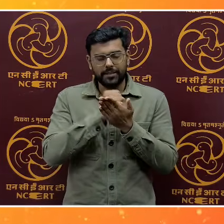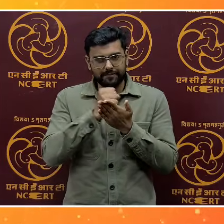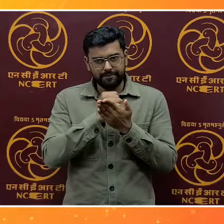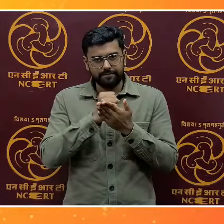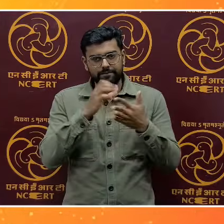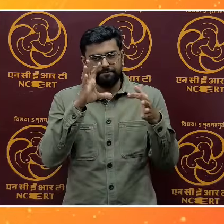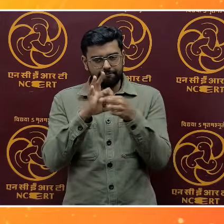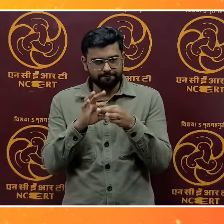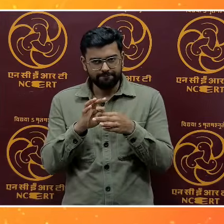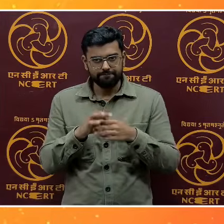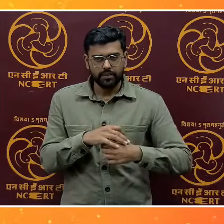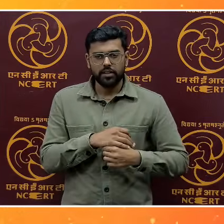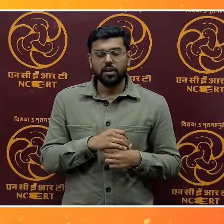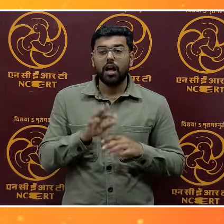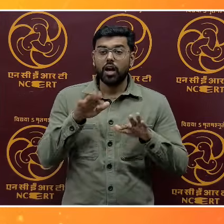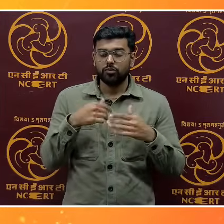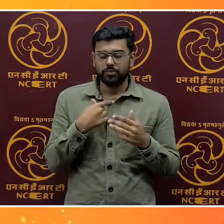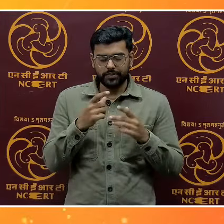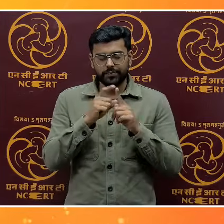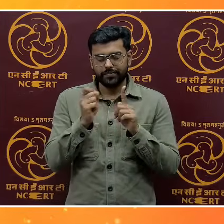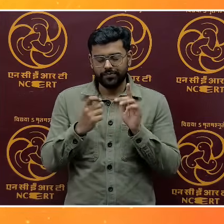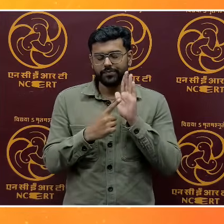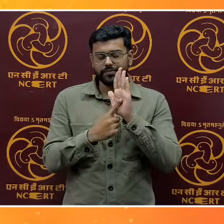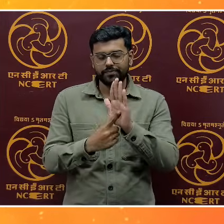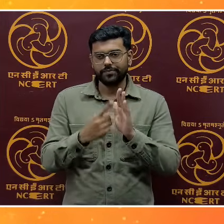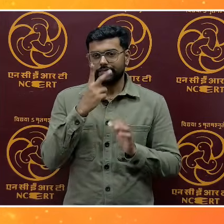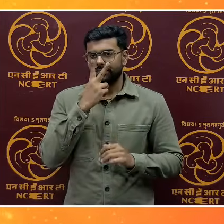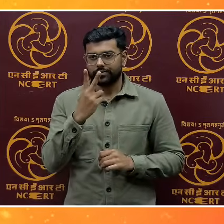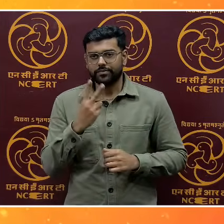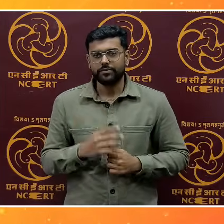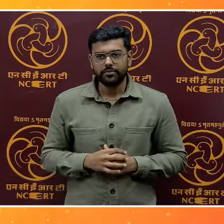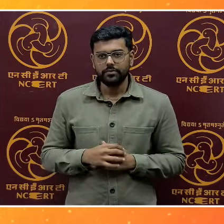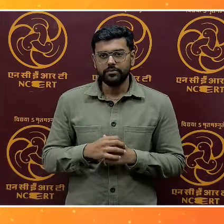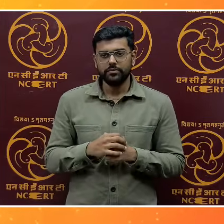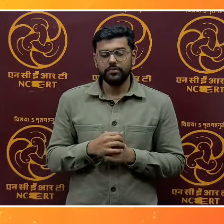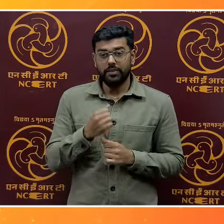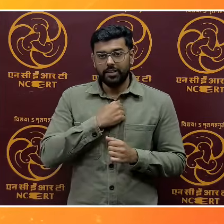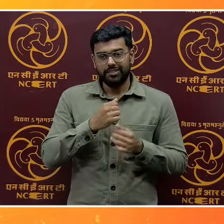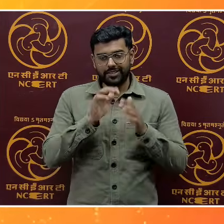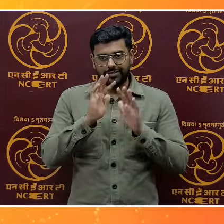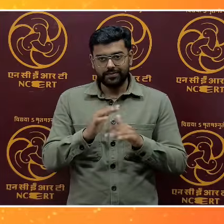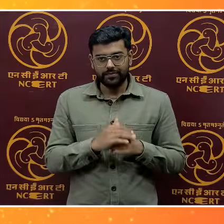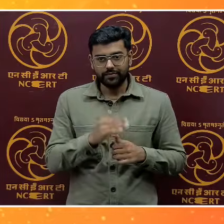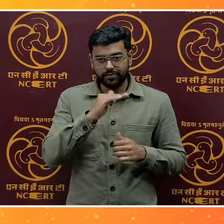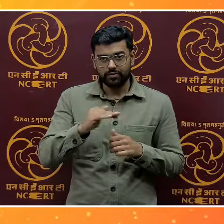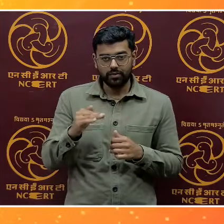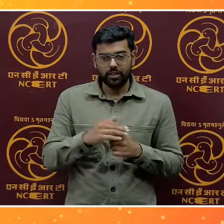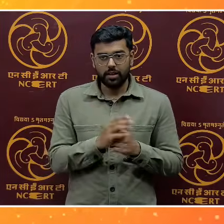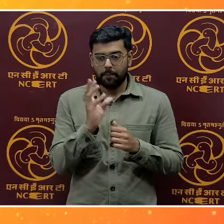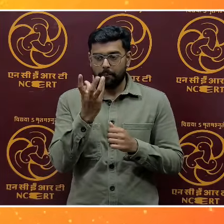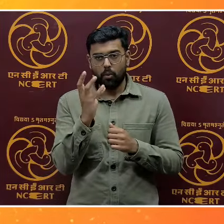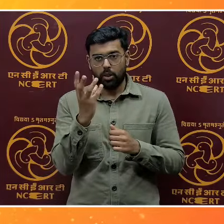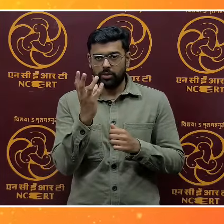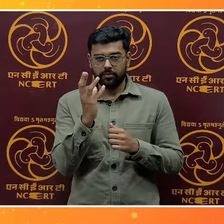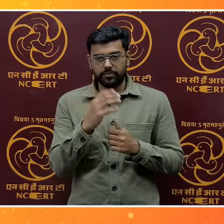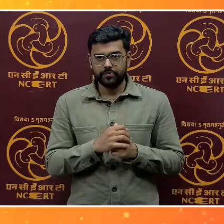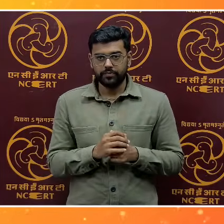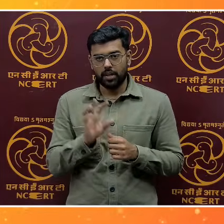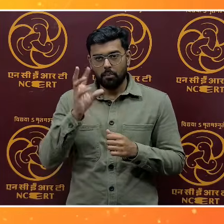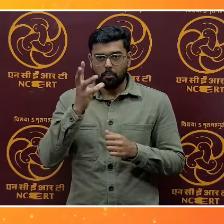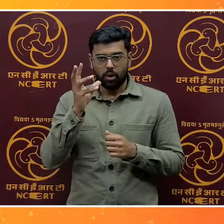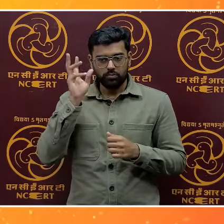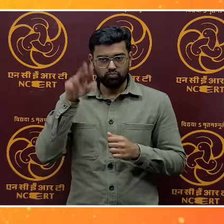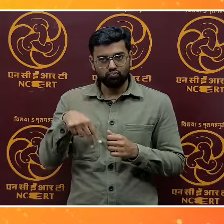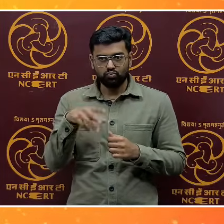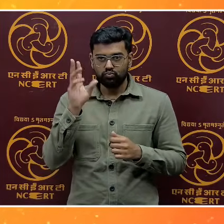Here I have done this activity for them. They can see that we have, children, one spherical ball. You take a spherical